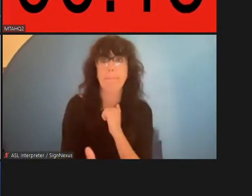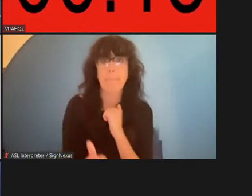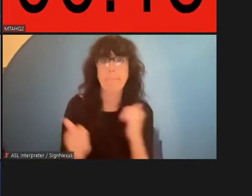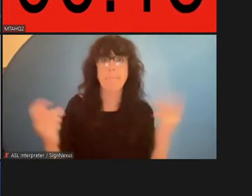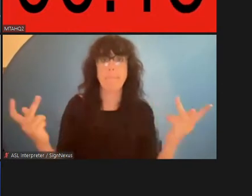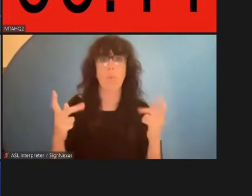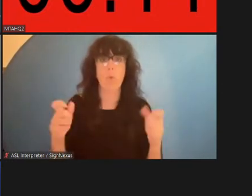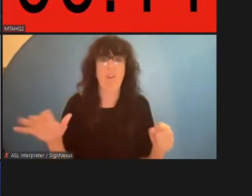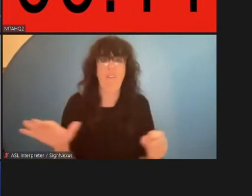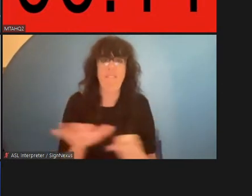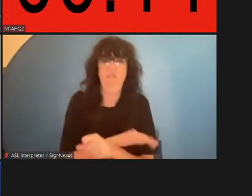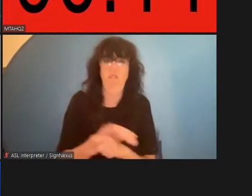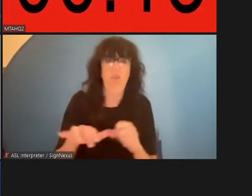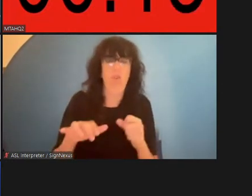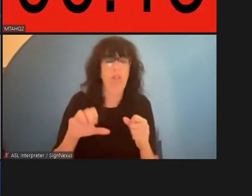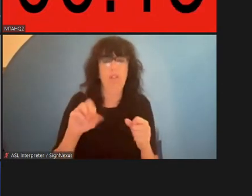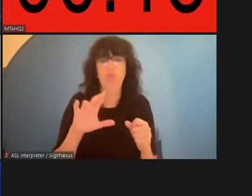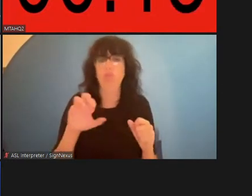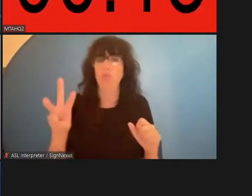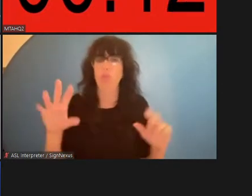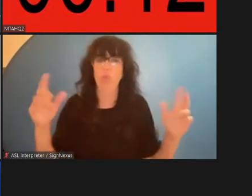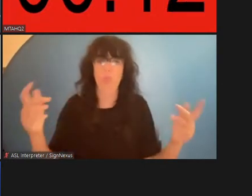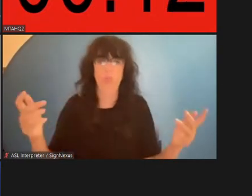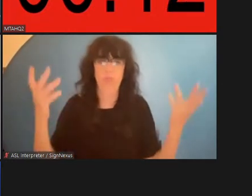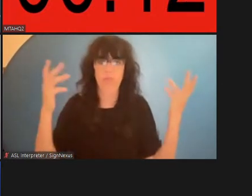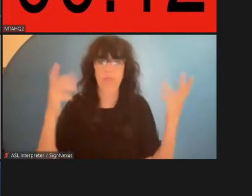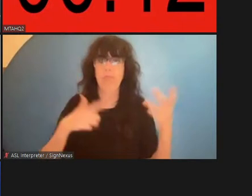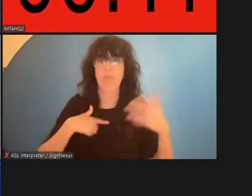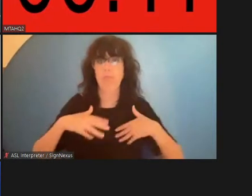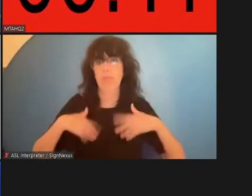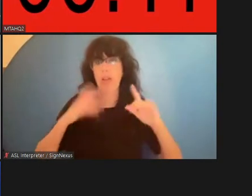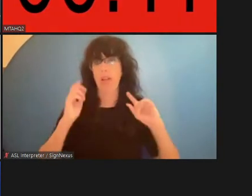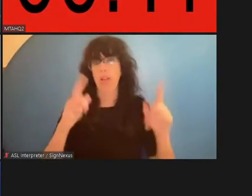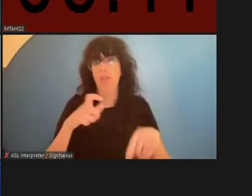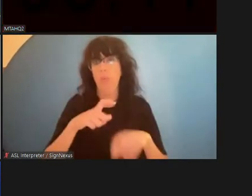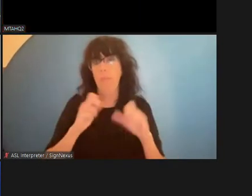totally screwed okay thank you and i buy the rest of my time